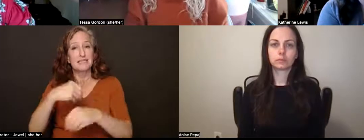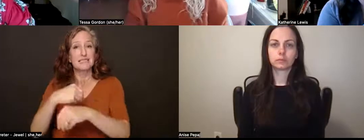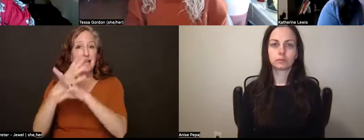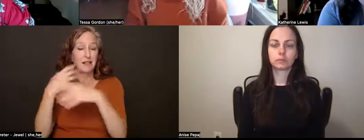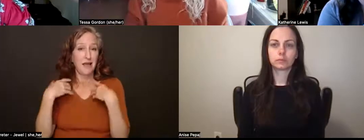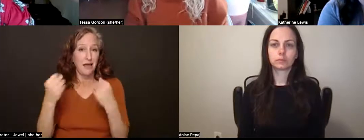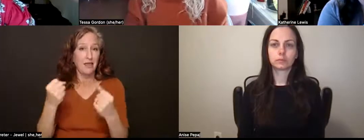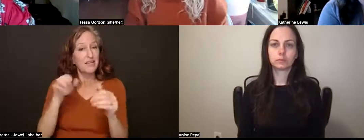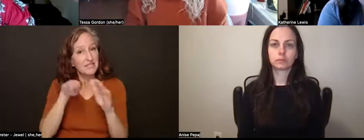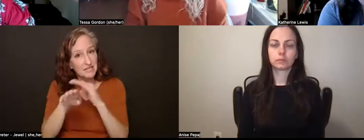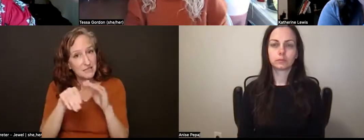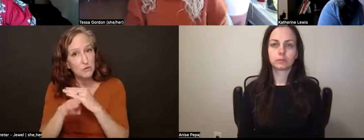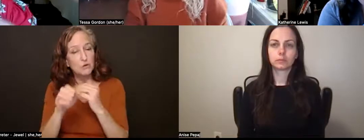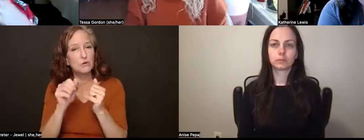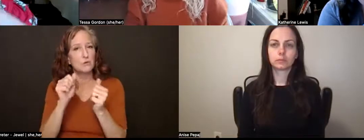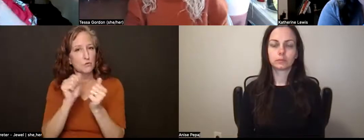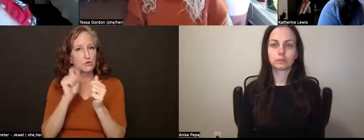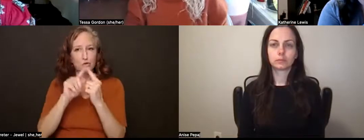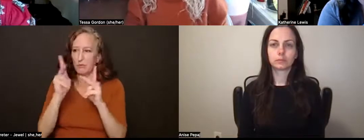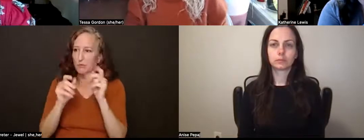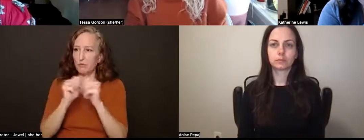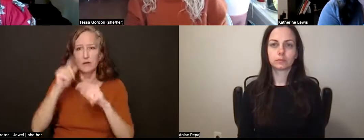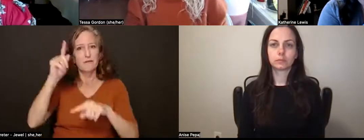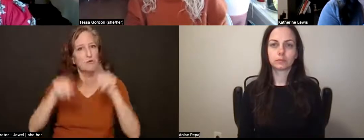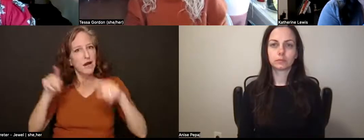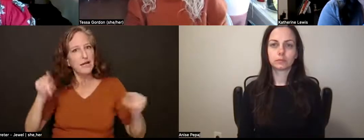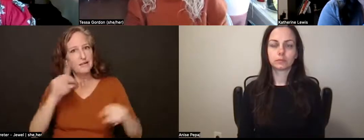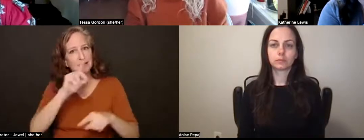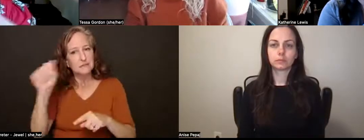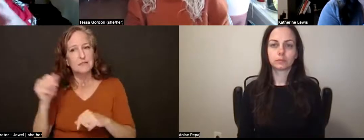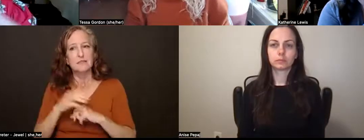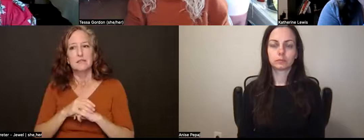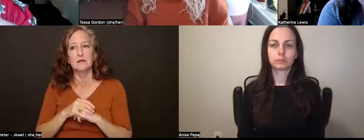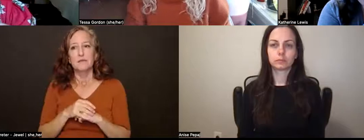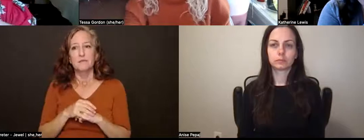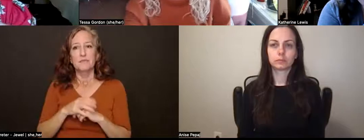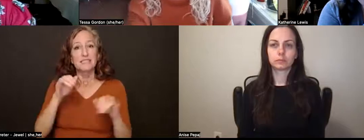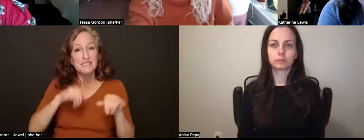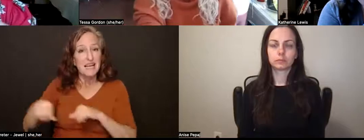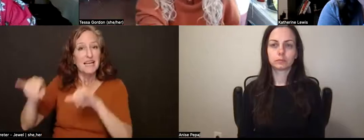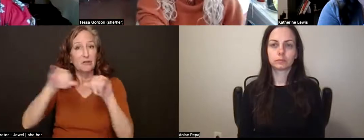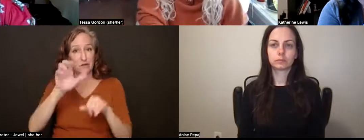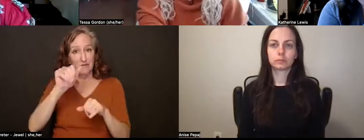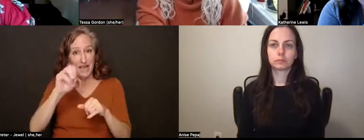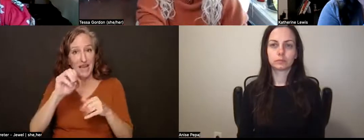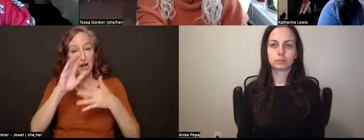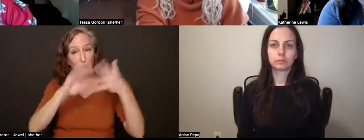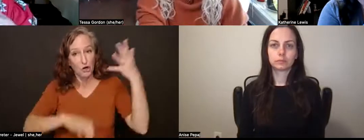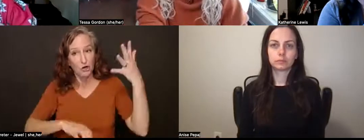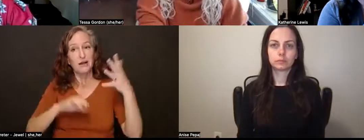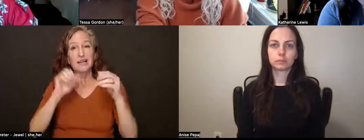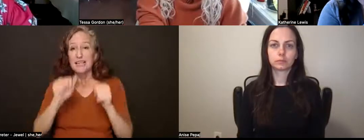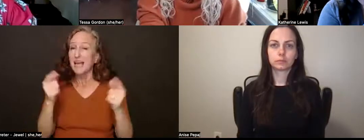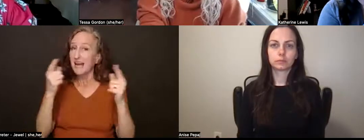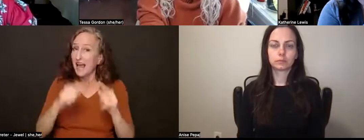people with a variety of disabilities. Things like crisis standards of care and addressing those, all of that can happen in this regulation. Is it